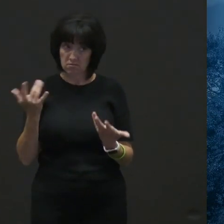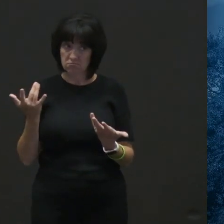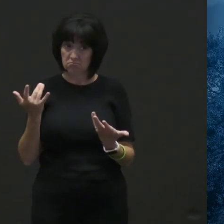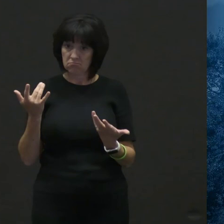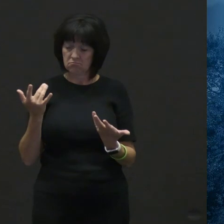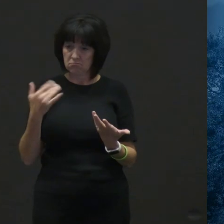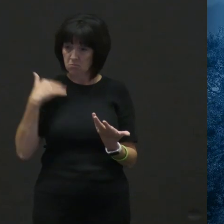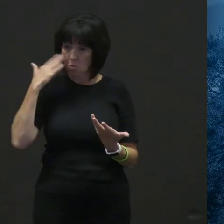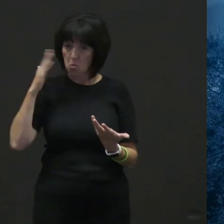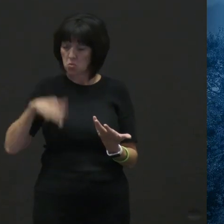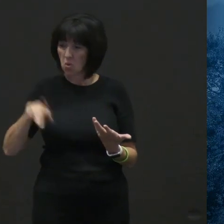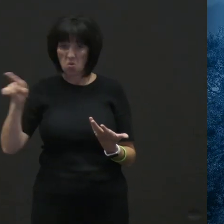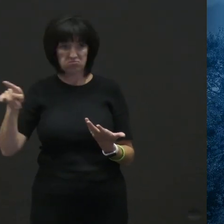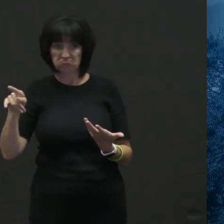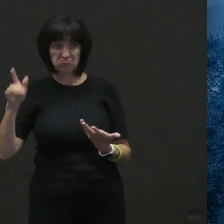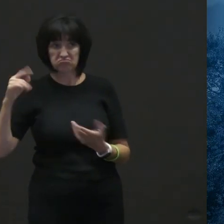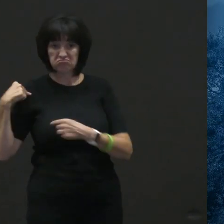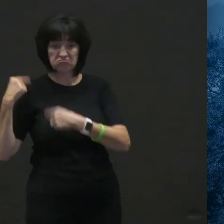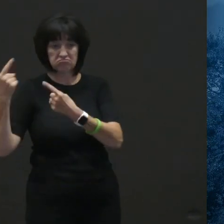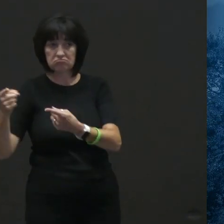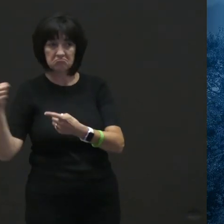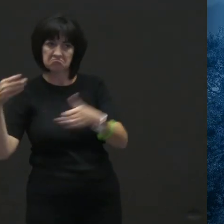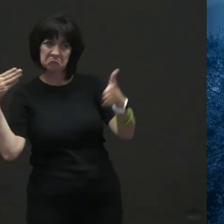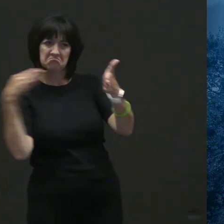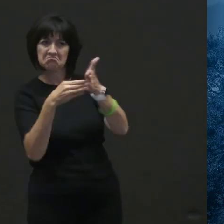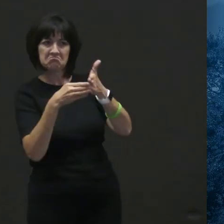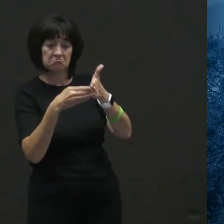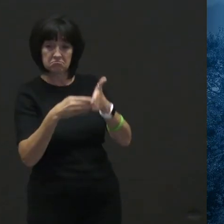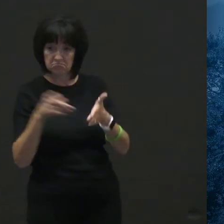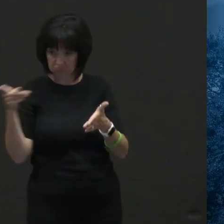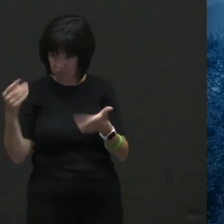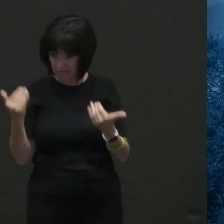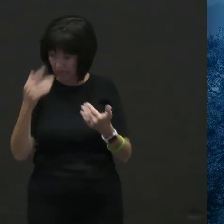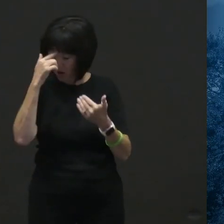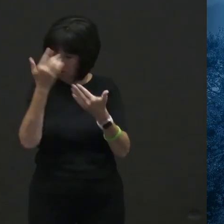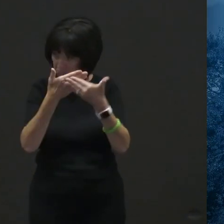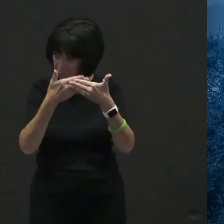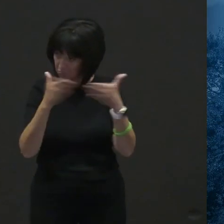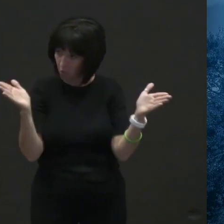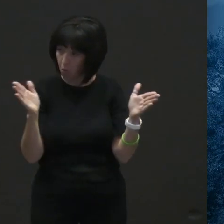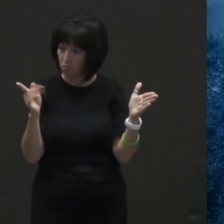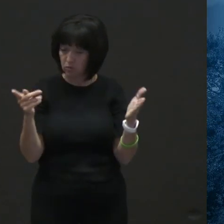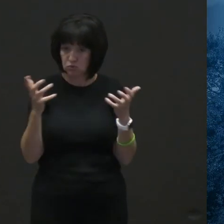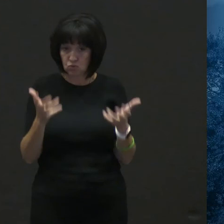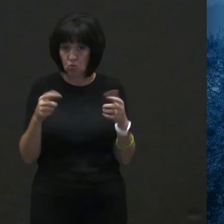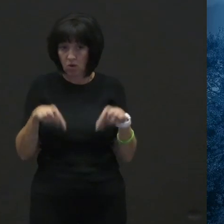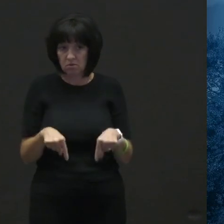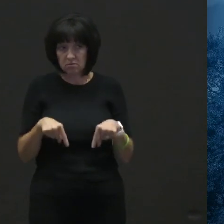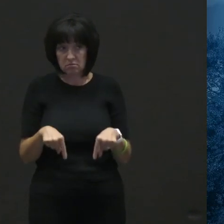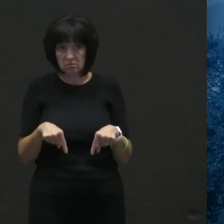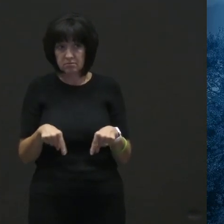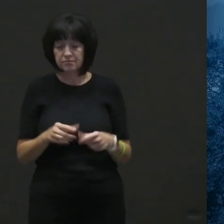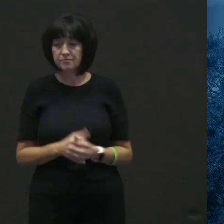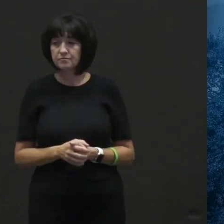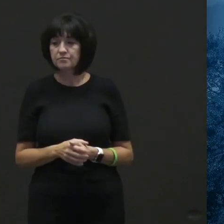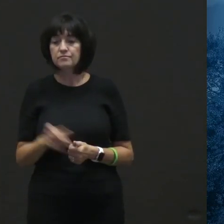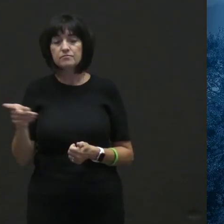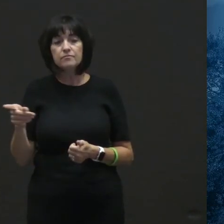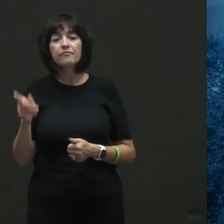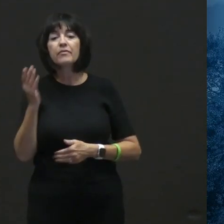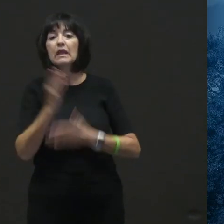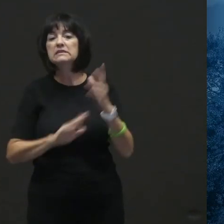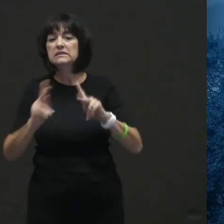on marijuana legalization as a means to bring in funds at all? So folks might remember that a couple